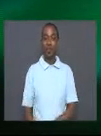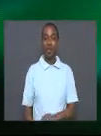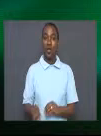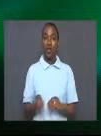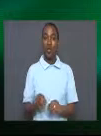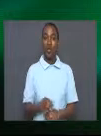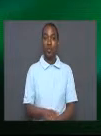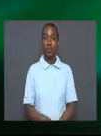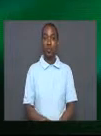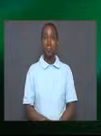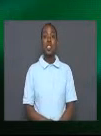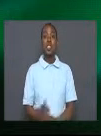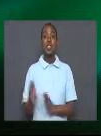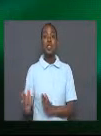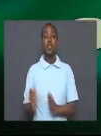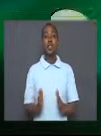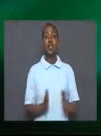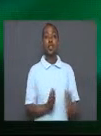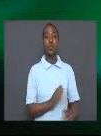Students, let's get ready.